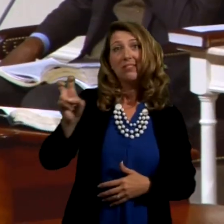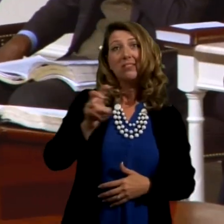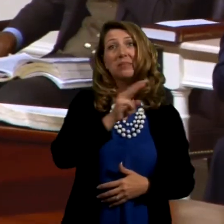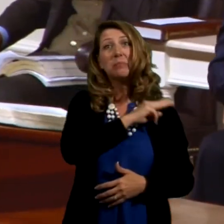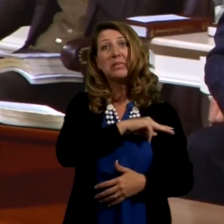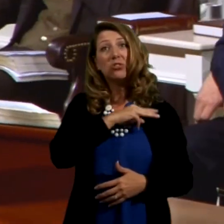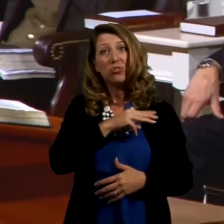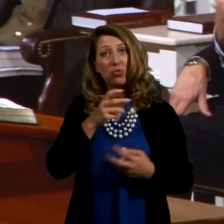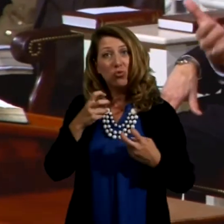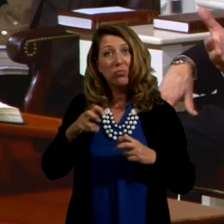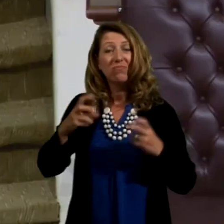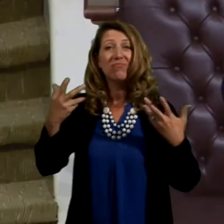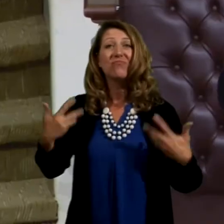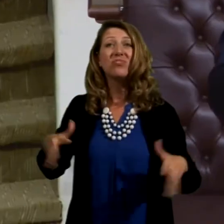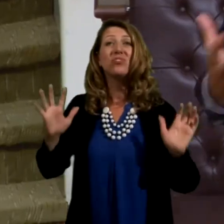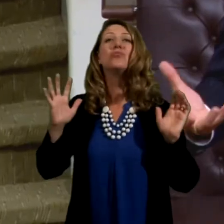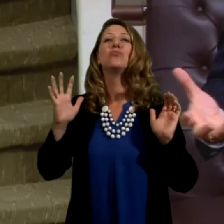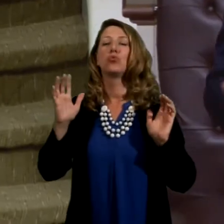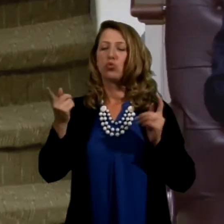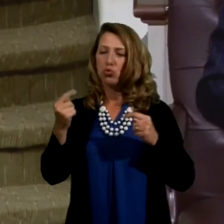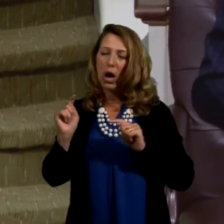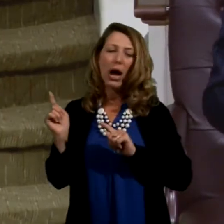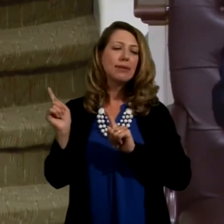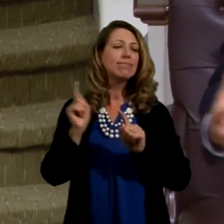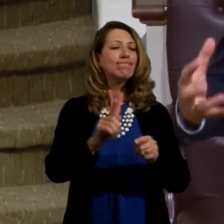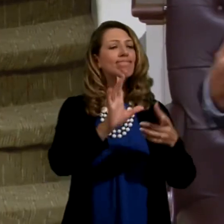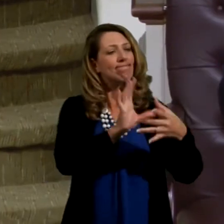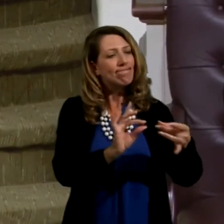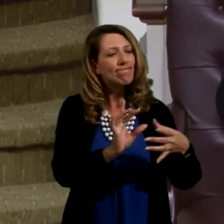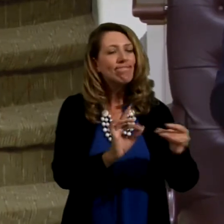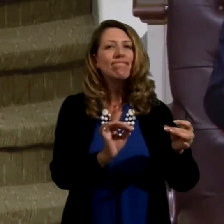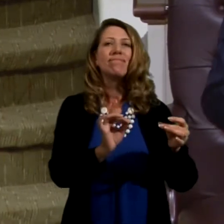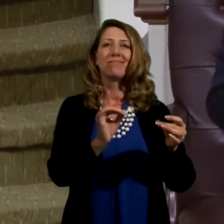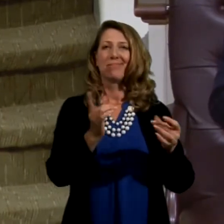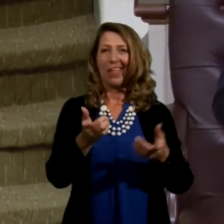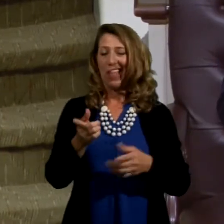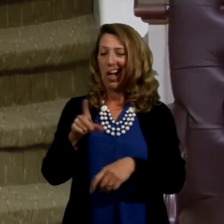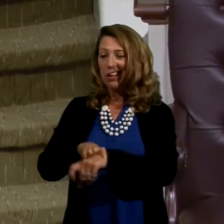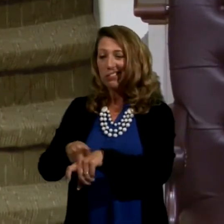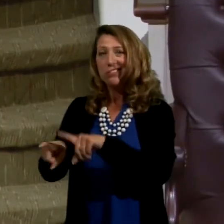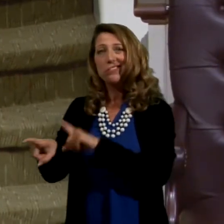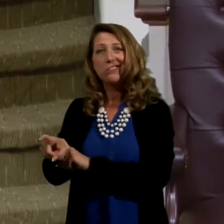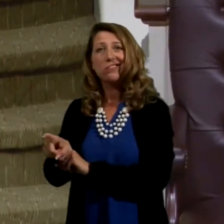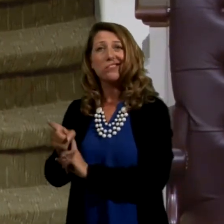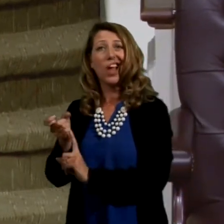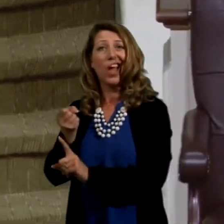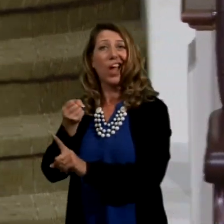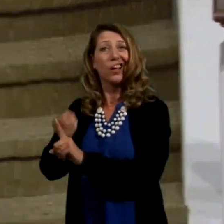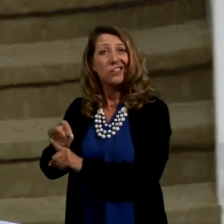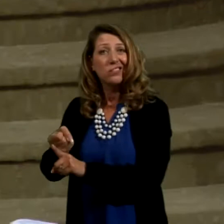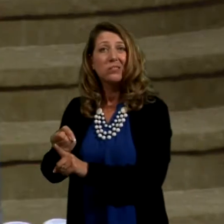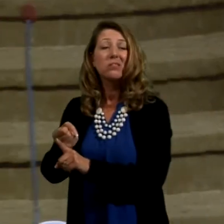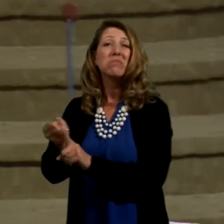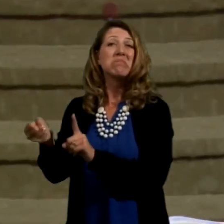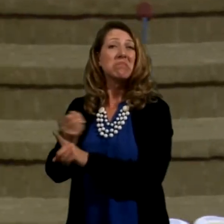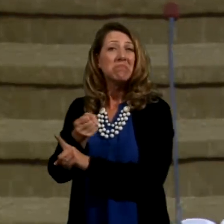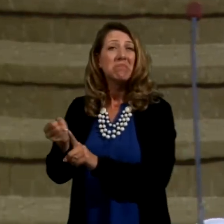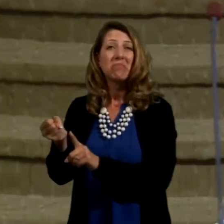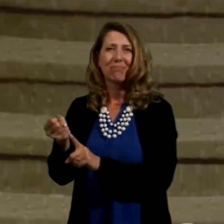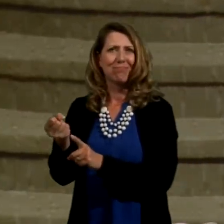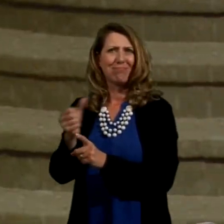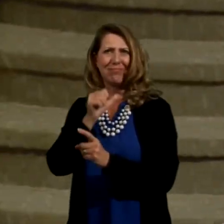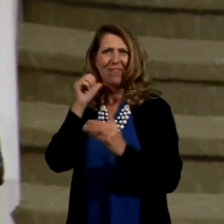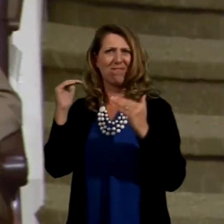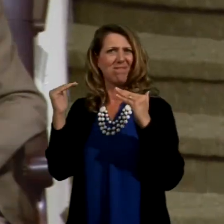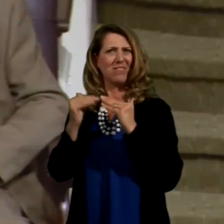his brethren, to bring finances and testimonies, and he got arrested and attacked unnecessarily and